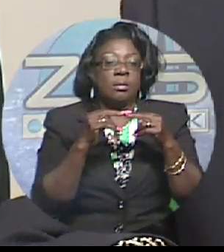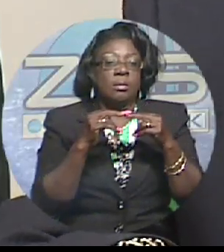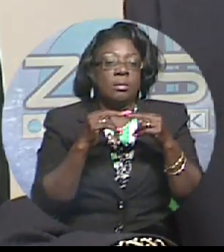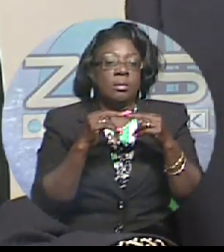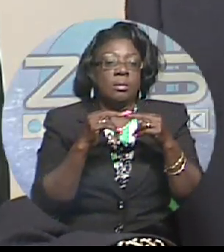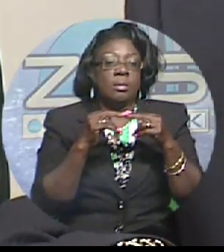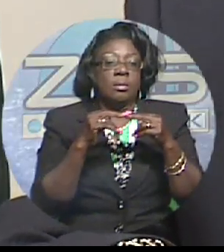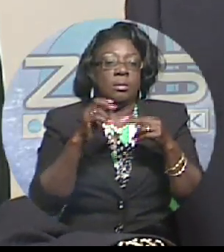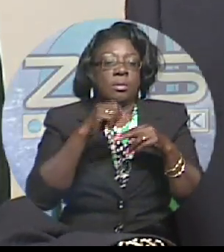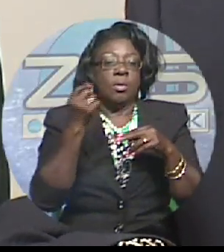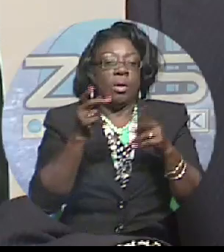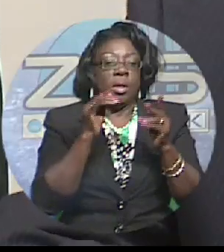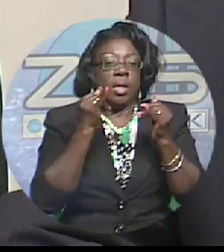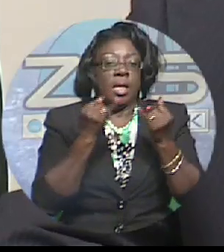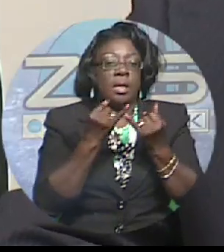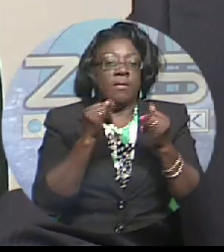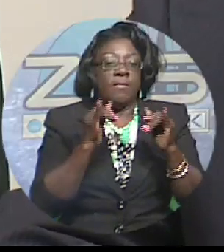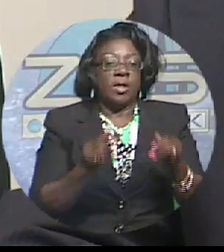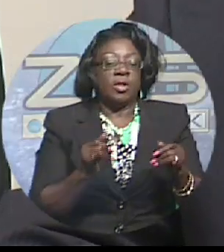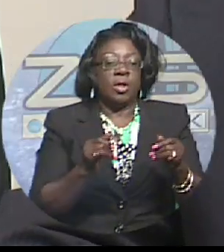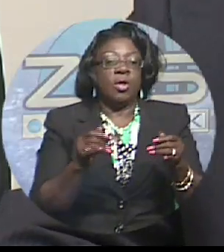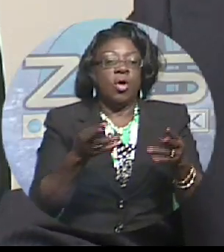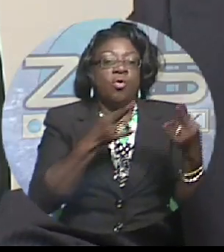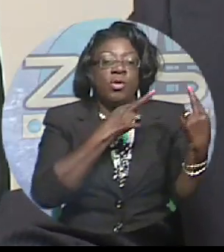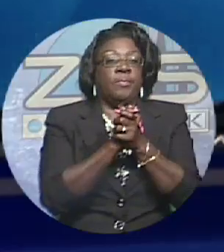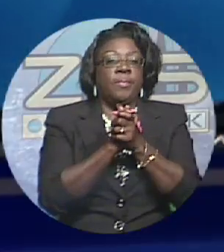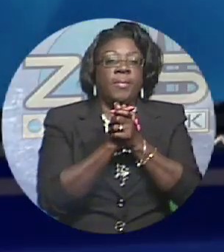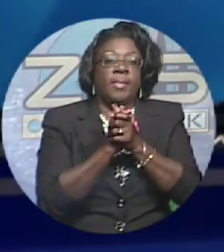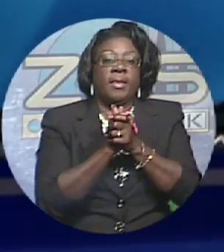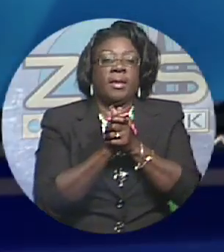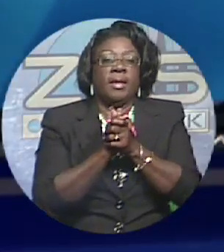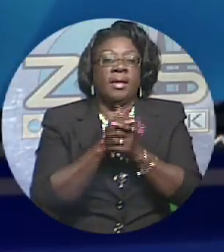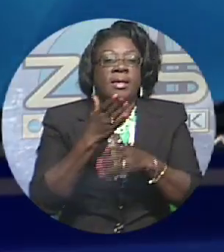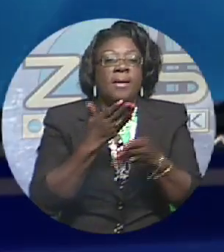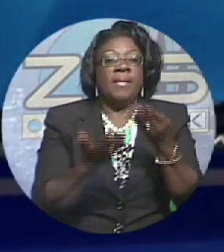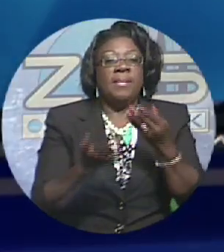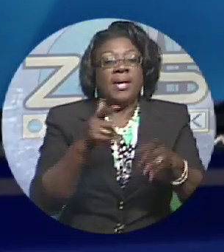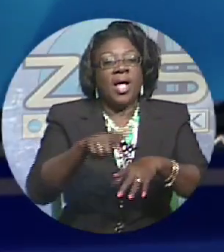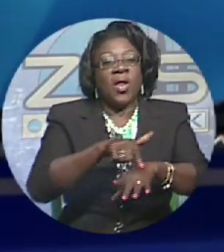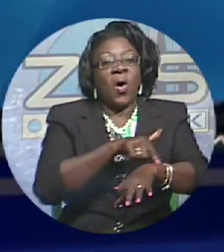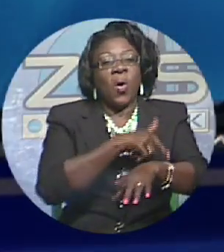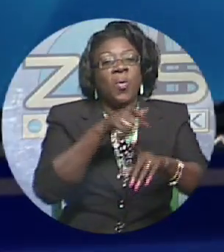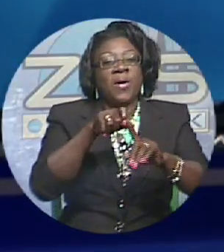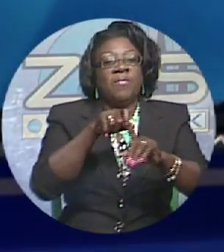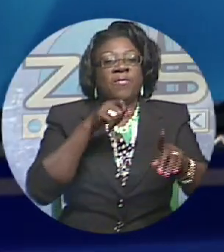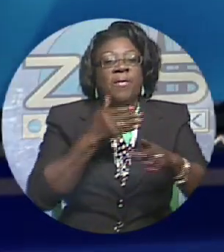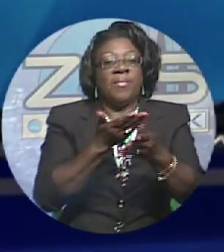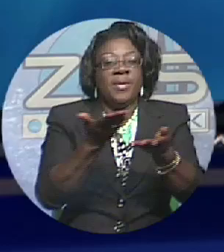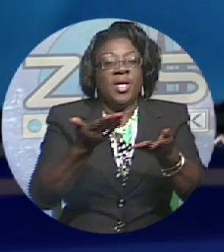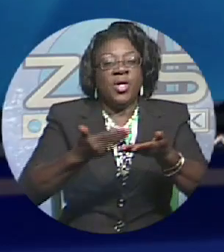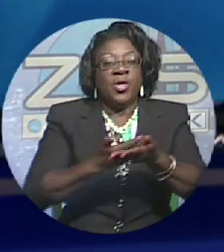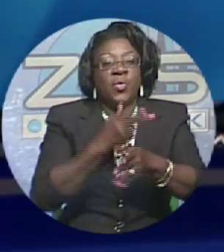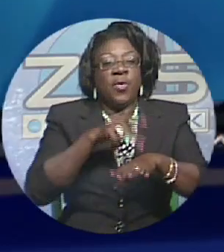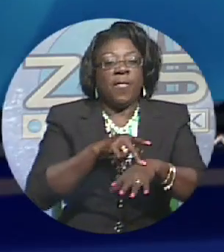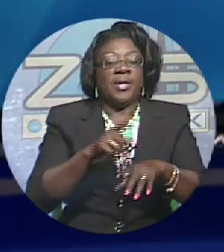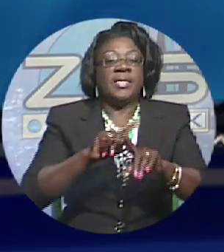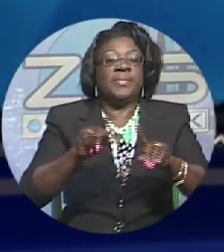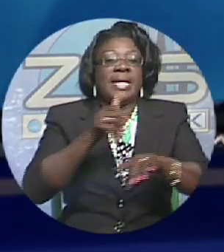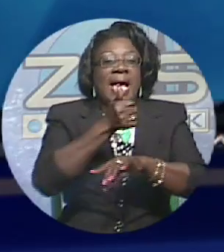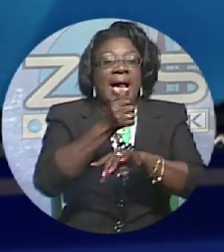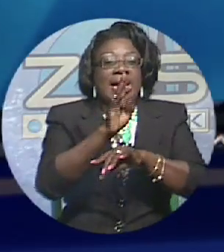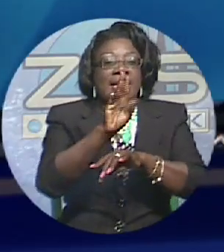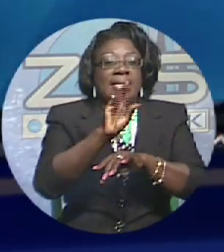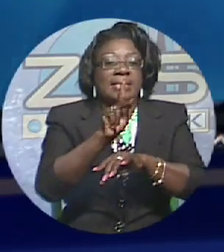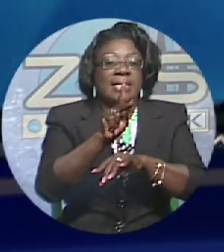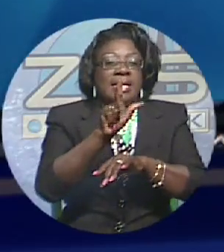more individual responsibility and accountability. They may be a long way from the capital, but Acklands is just a phone call away.